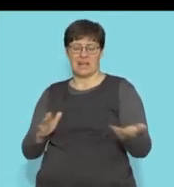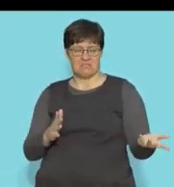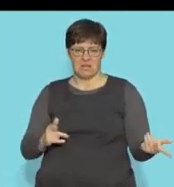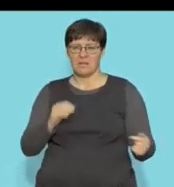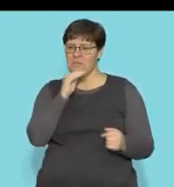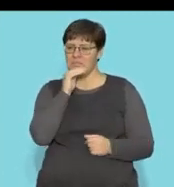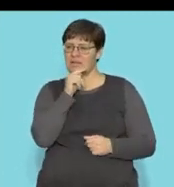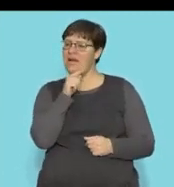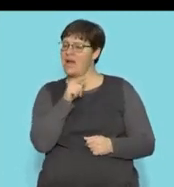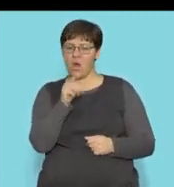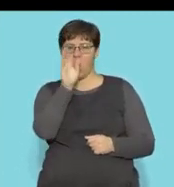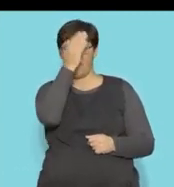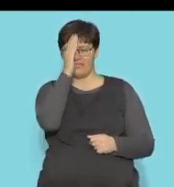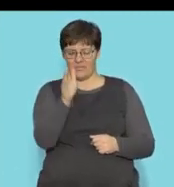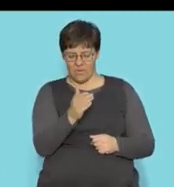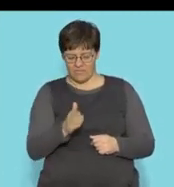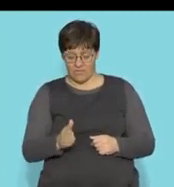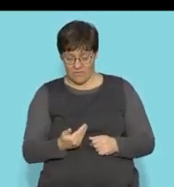decrease, and so I've